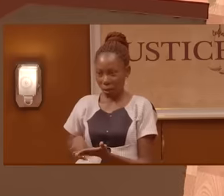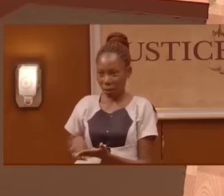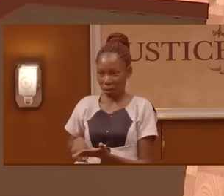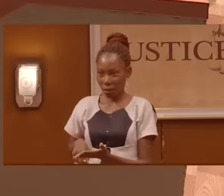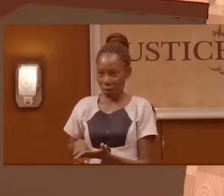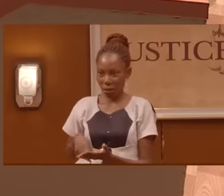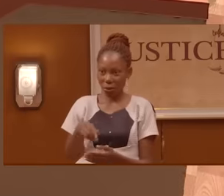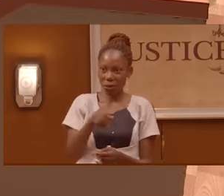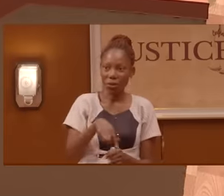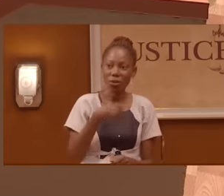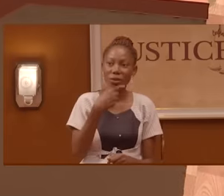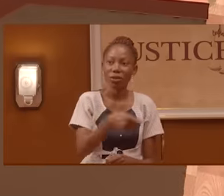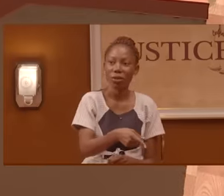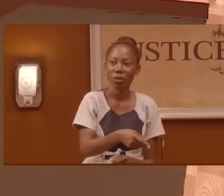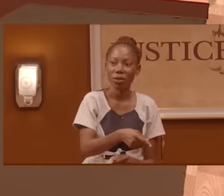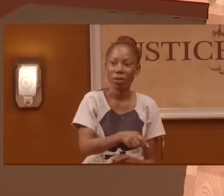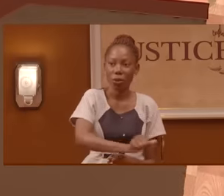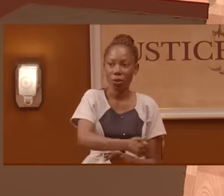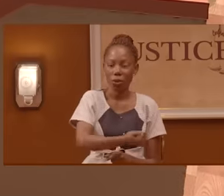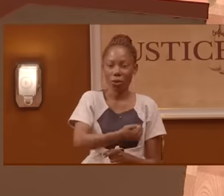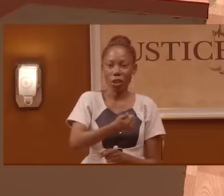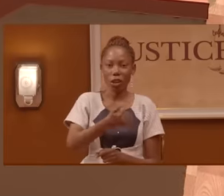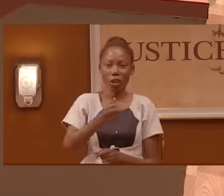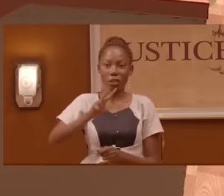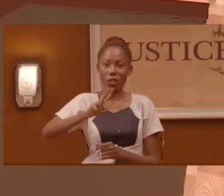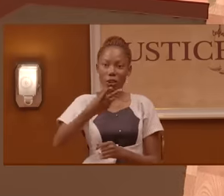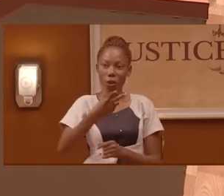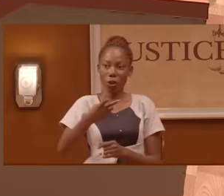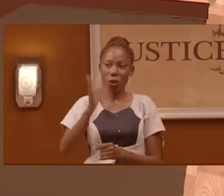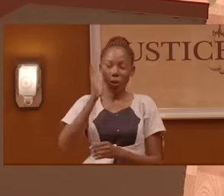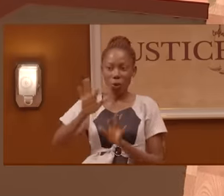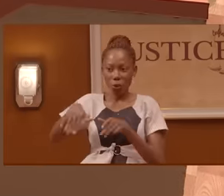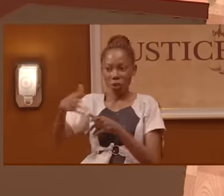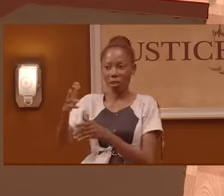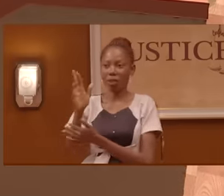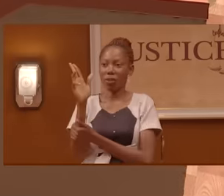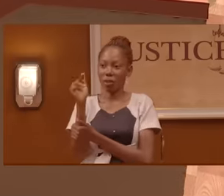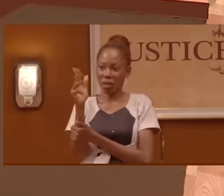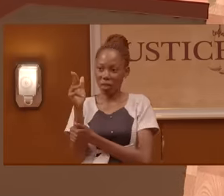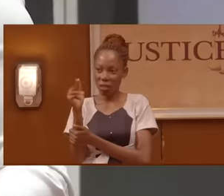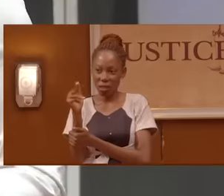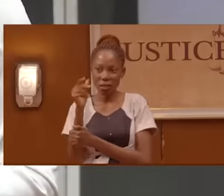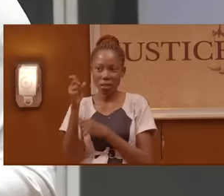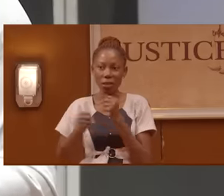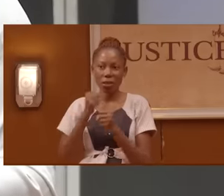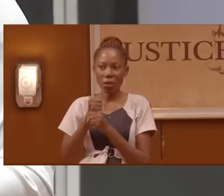other child this your own. He will not give that child money. Immediately, that child will start crying.